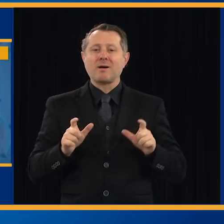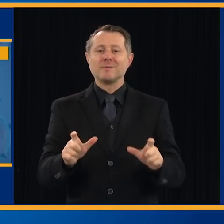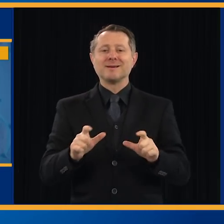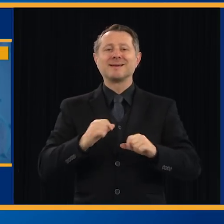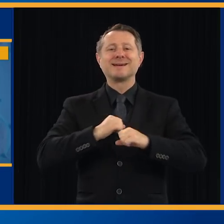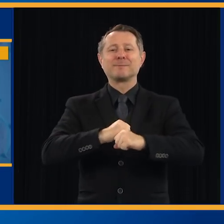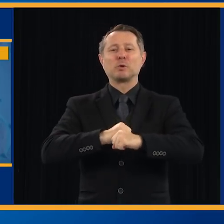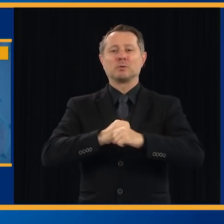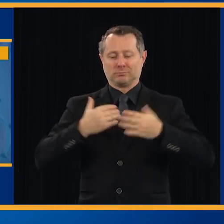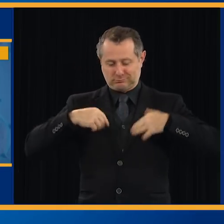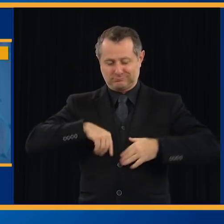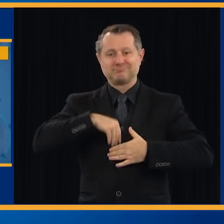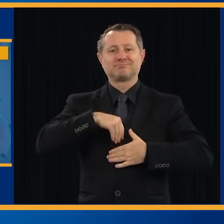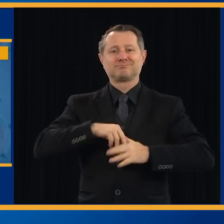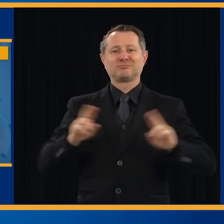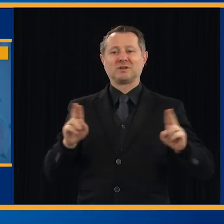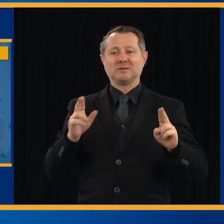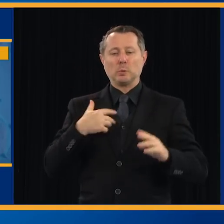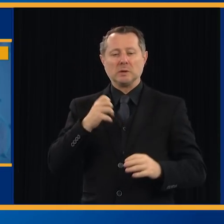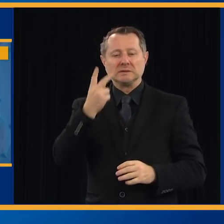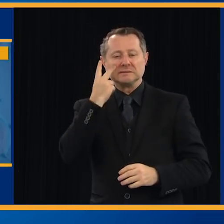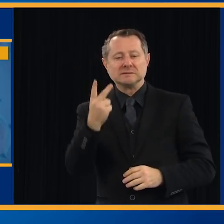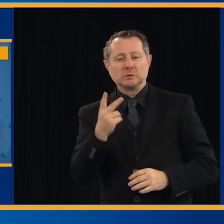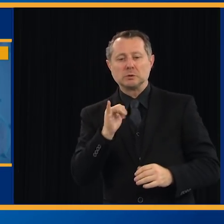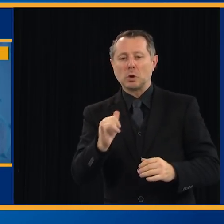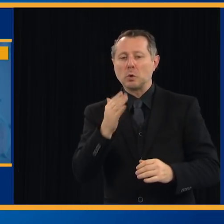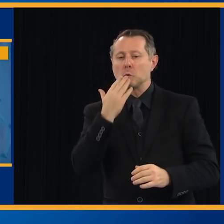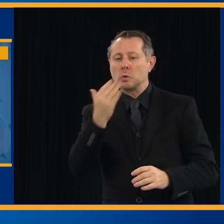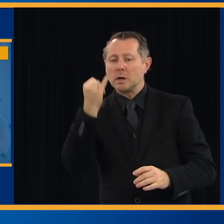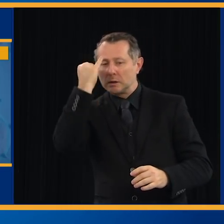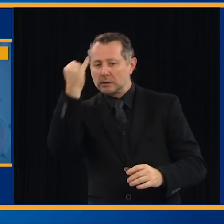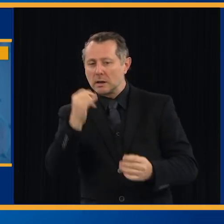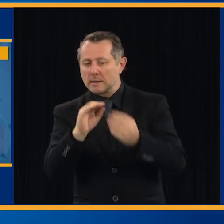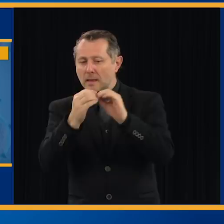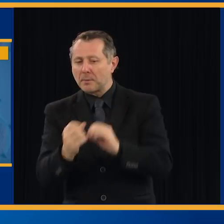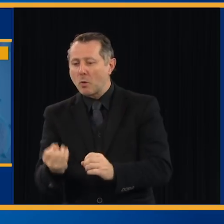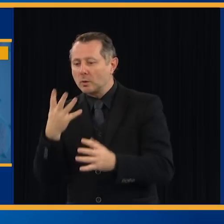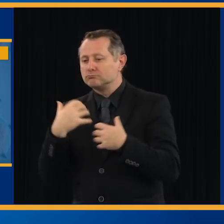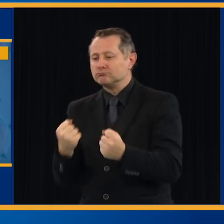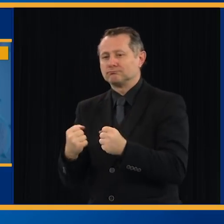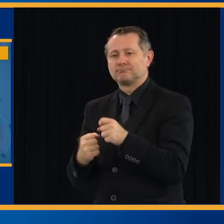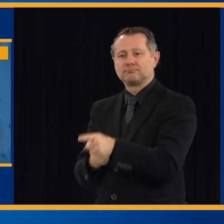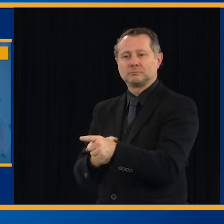true snapshot of what we're really dealing with. And we're going to be doing that